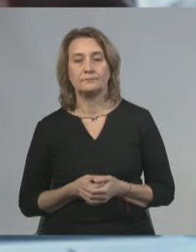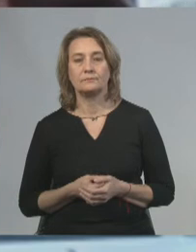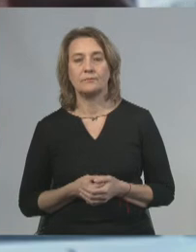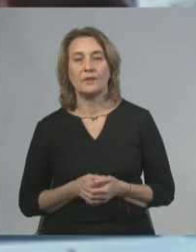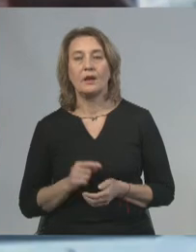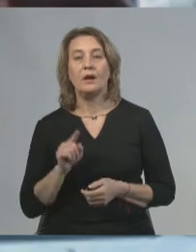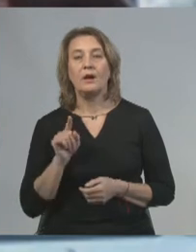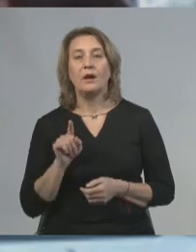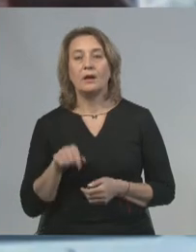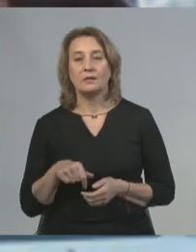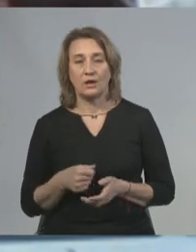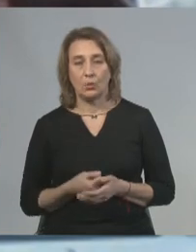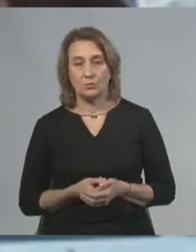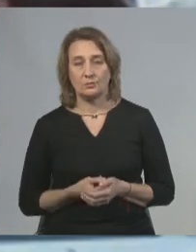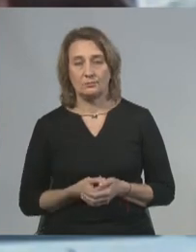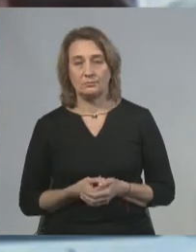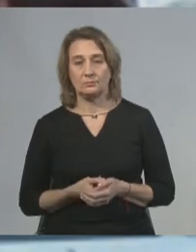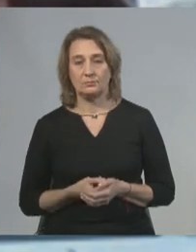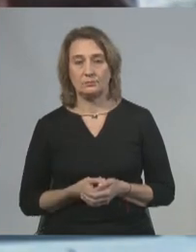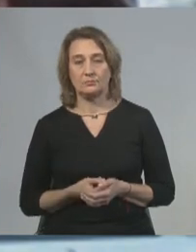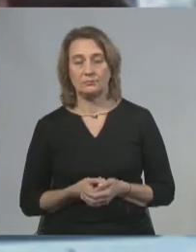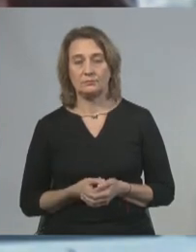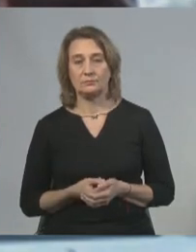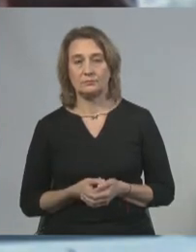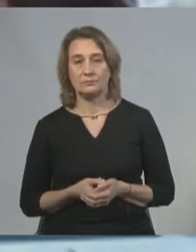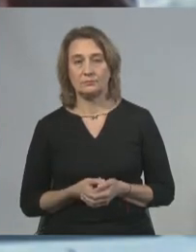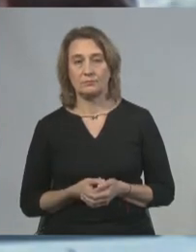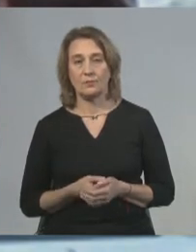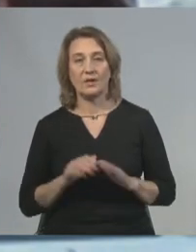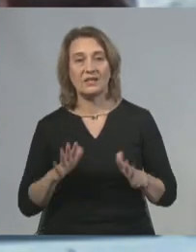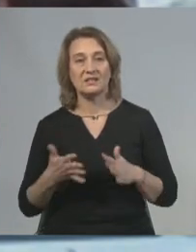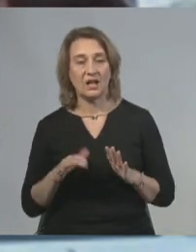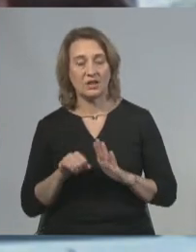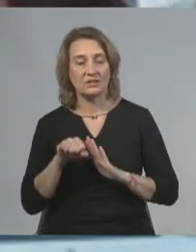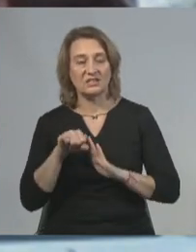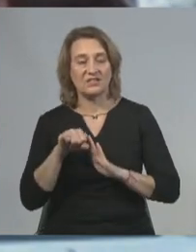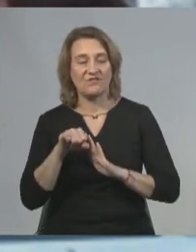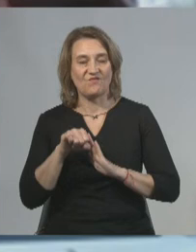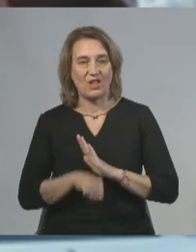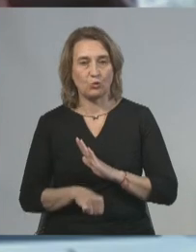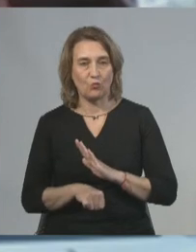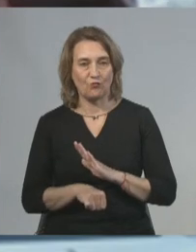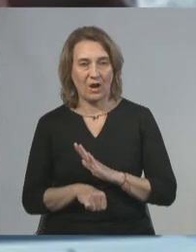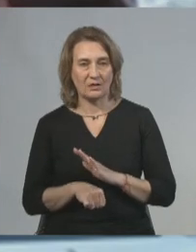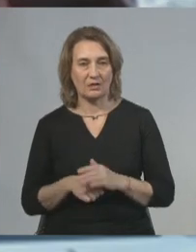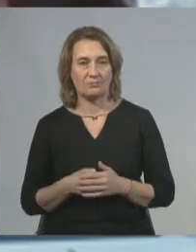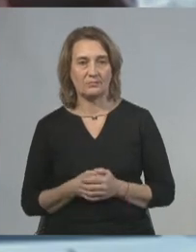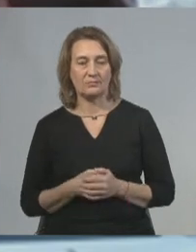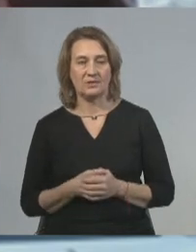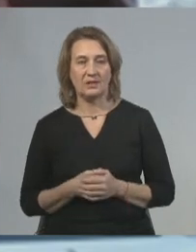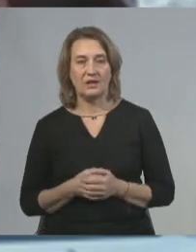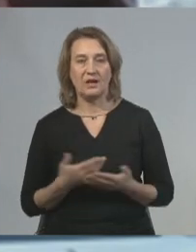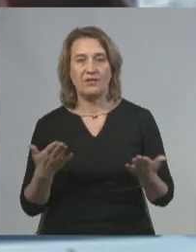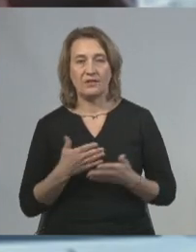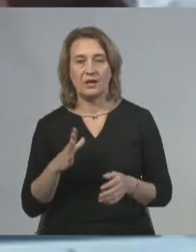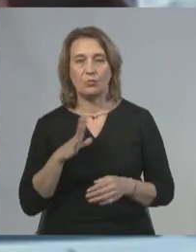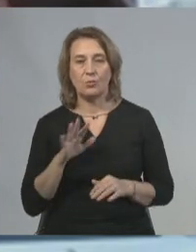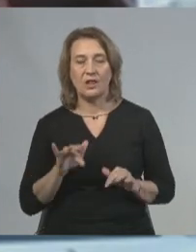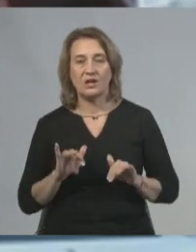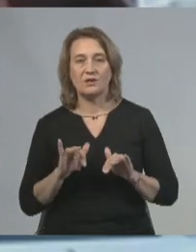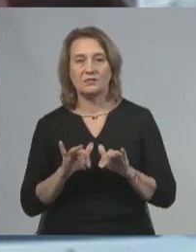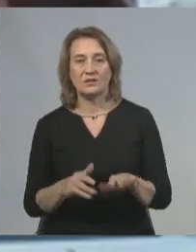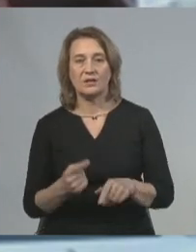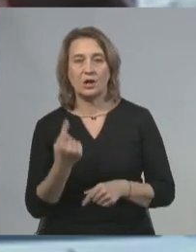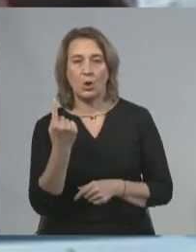a very important public government government-owned company in which the molester